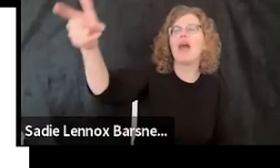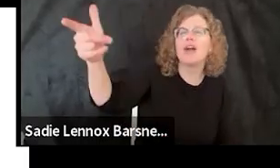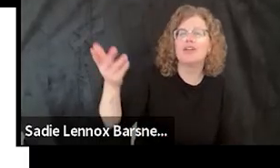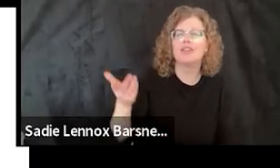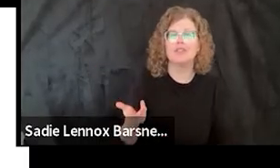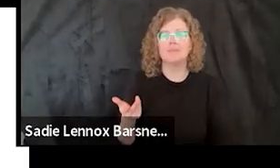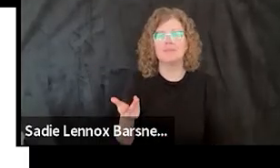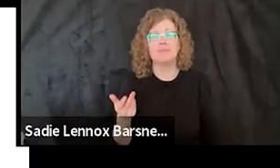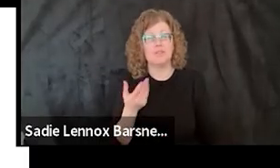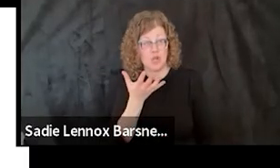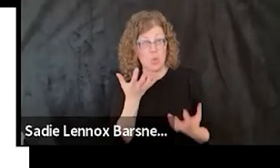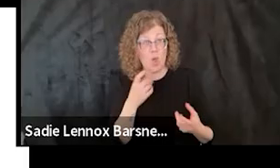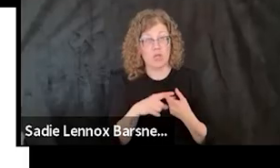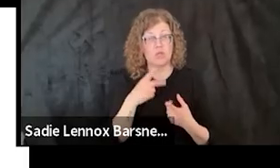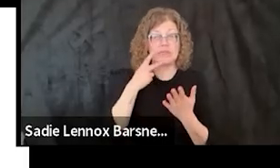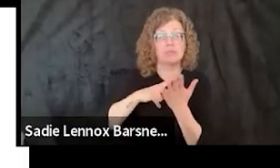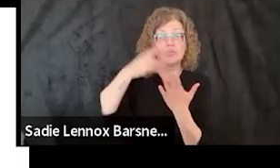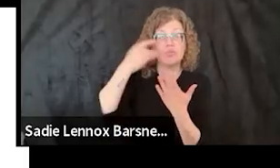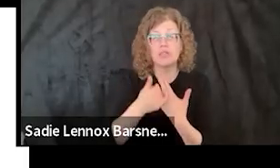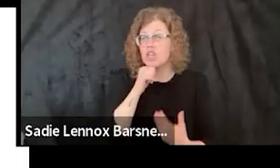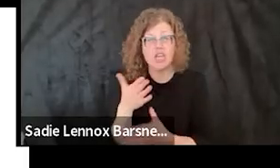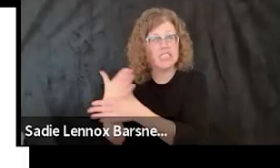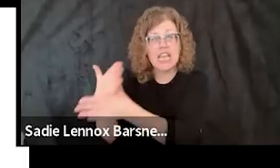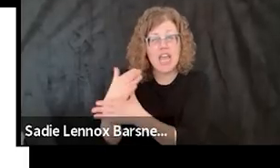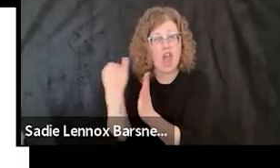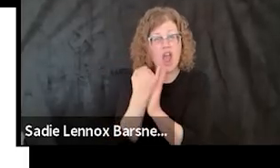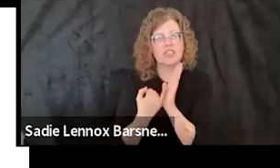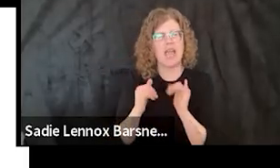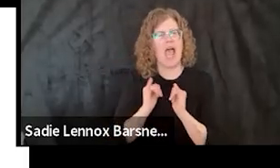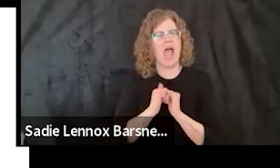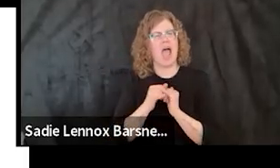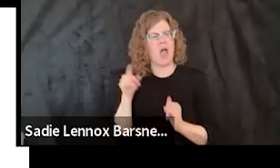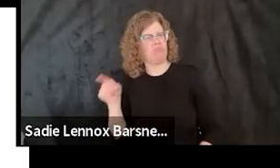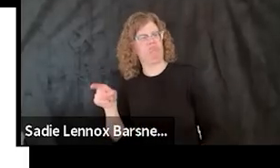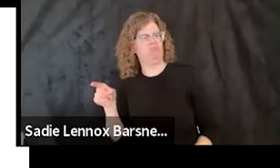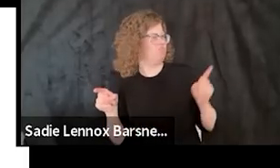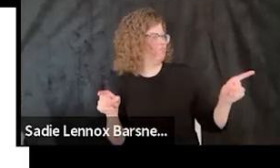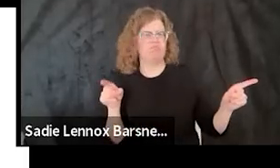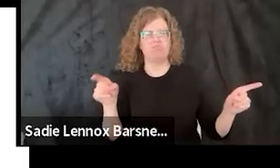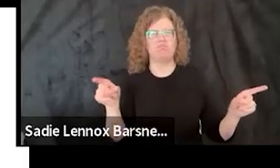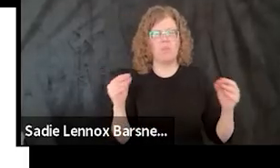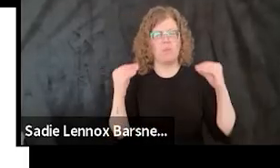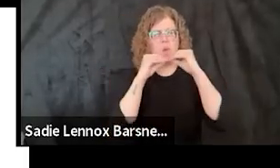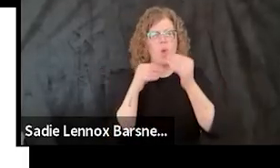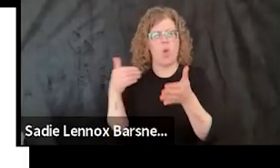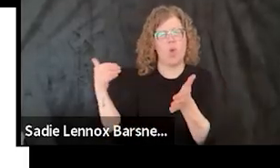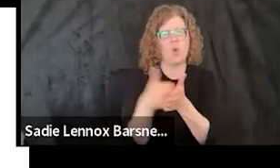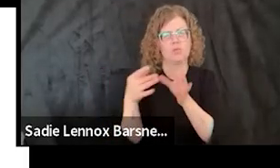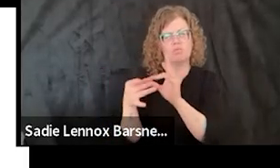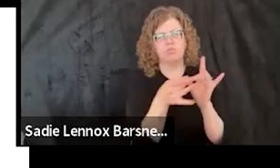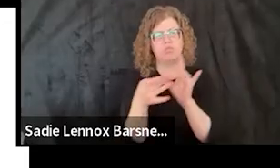all, then how does the project support or impact your ability to deepen or grow your relationship and connections to your communities in the